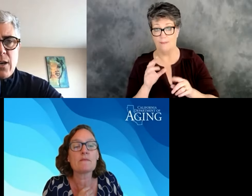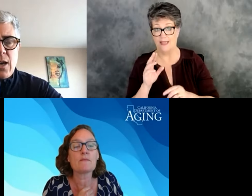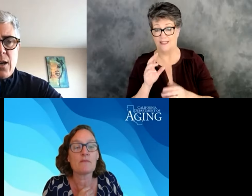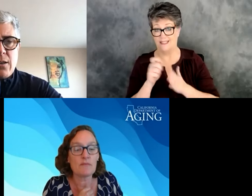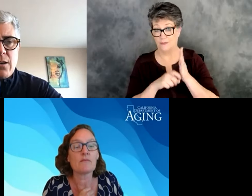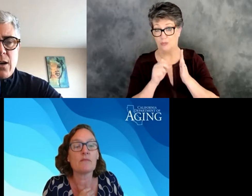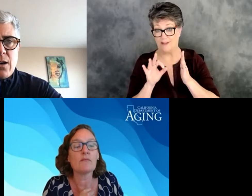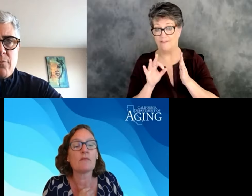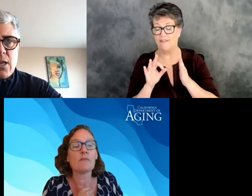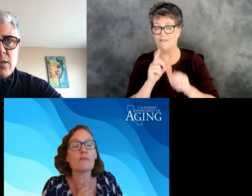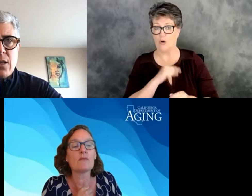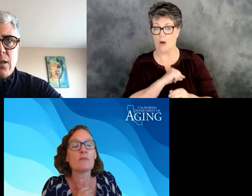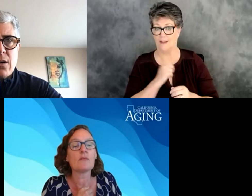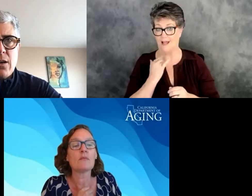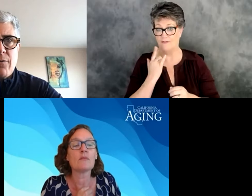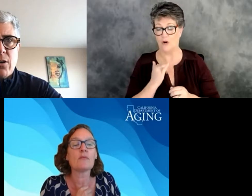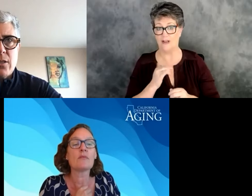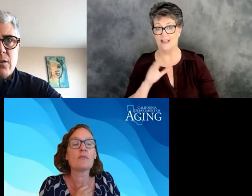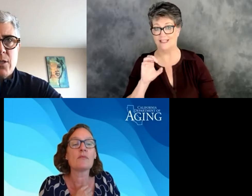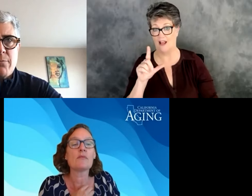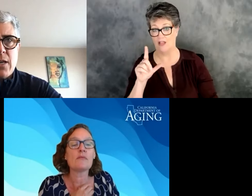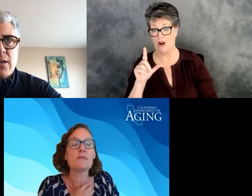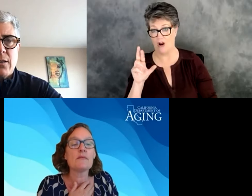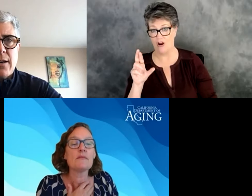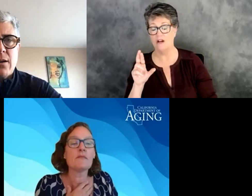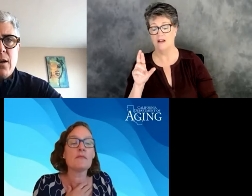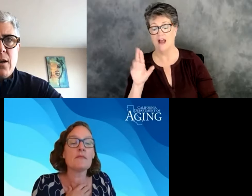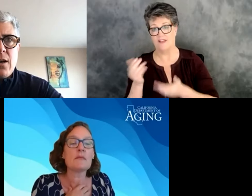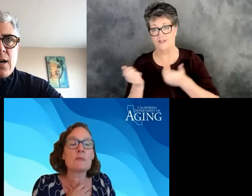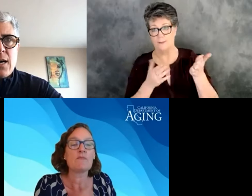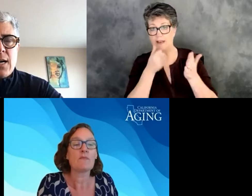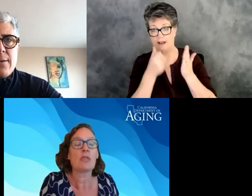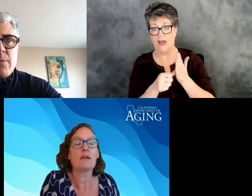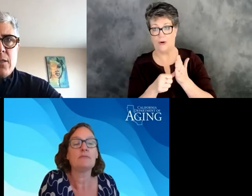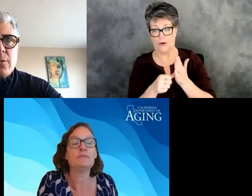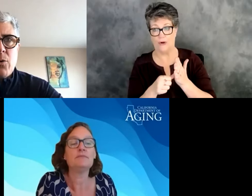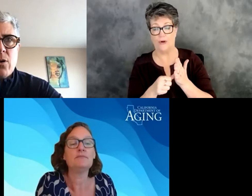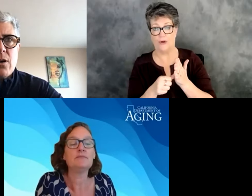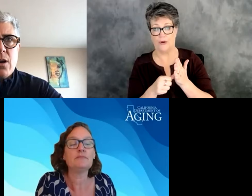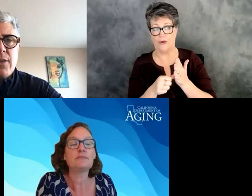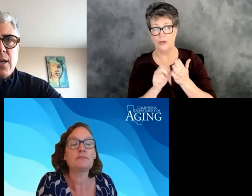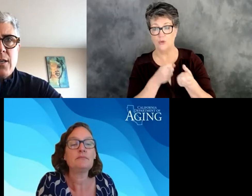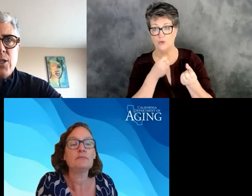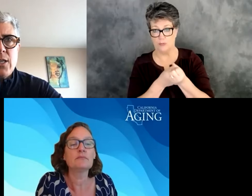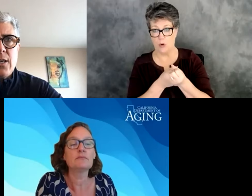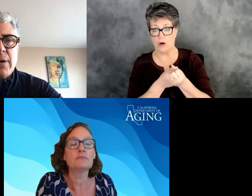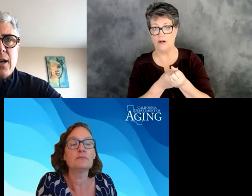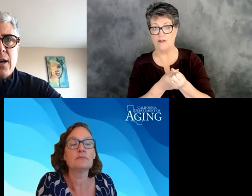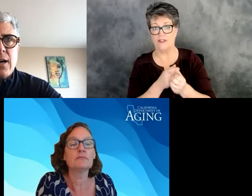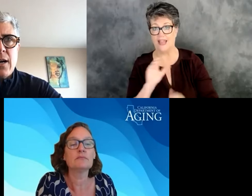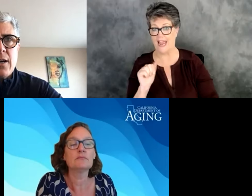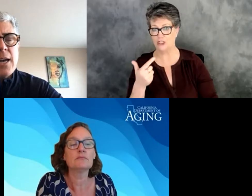California and NCLR have also submitted a letter in support of the AG,